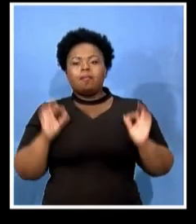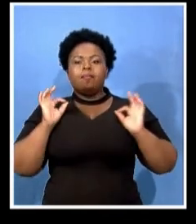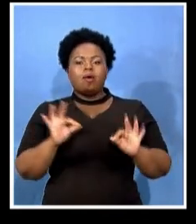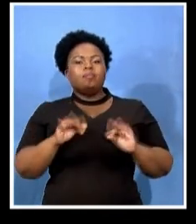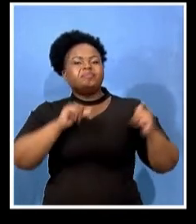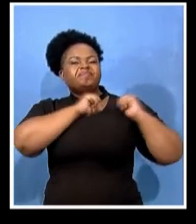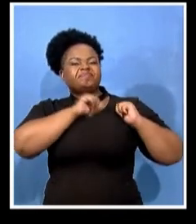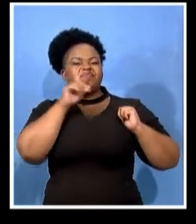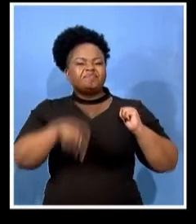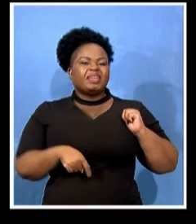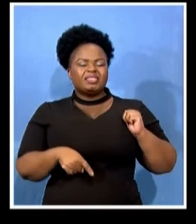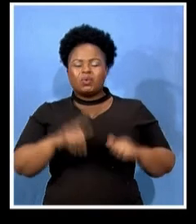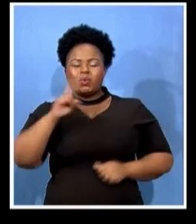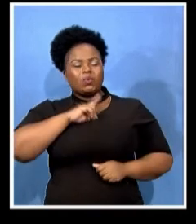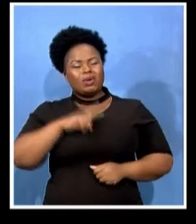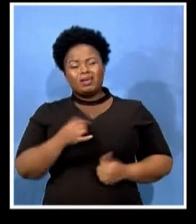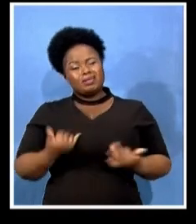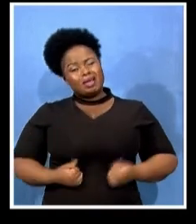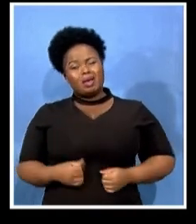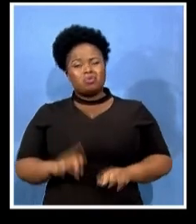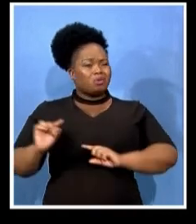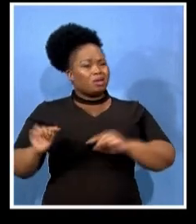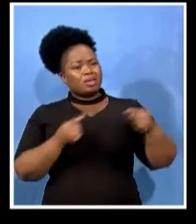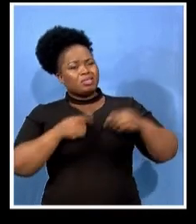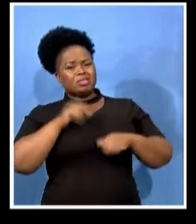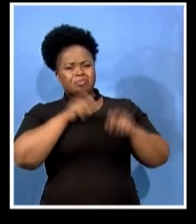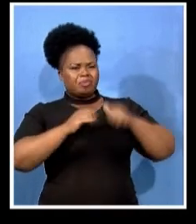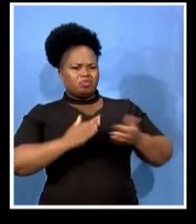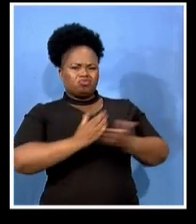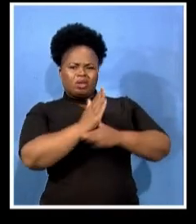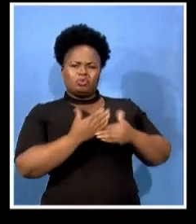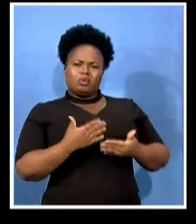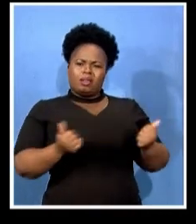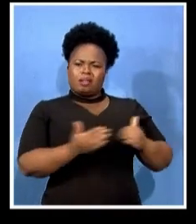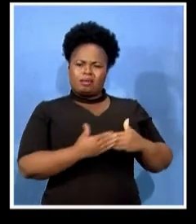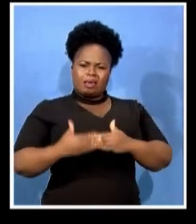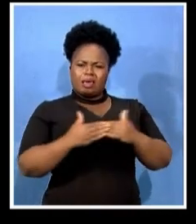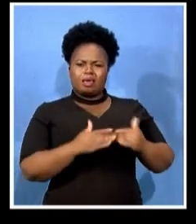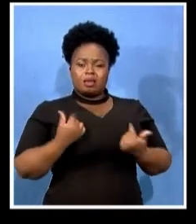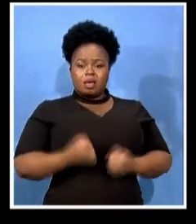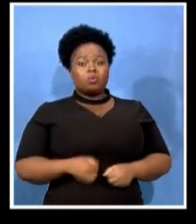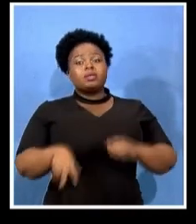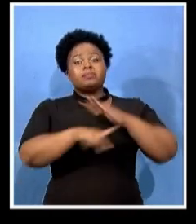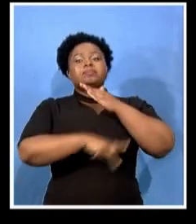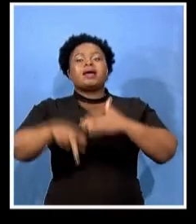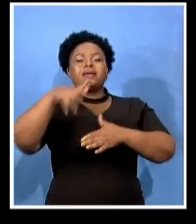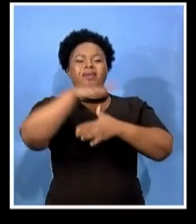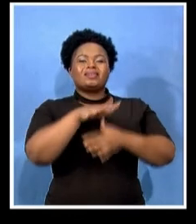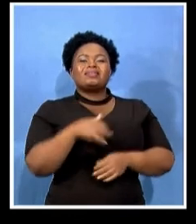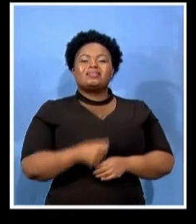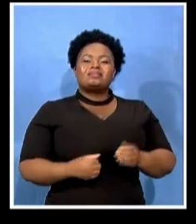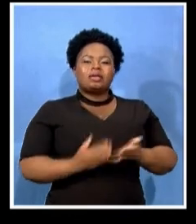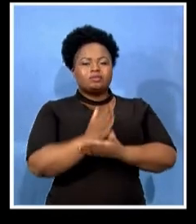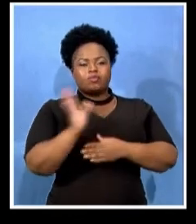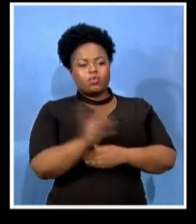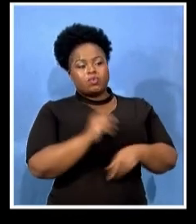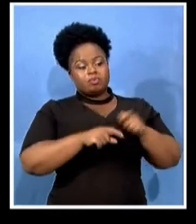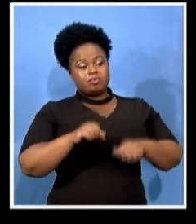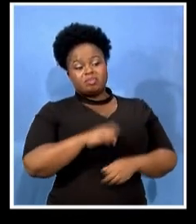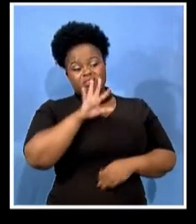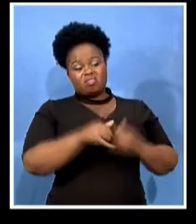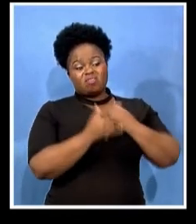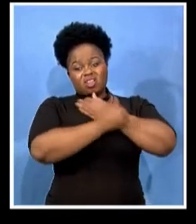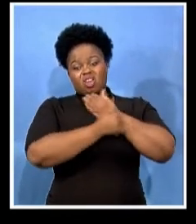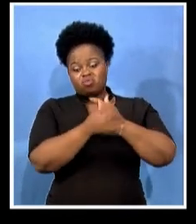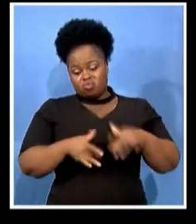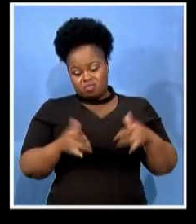against people's rights to health care, which is a primary right for each and every South African in this country and people living in this country. We have a right to health